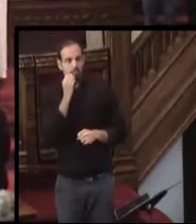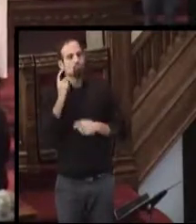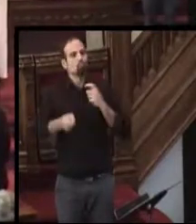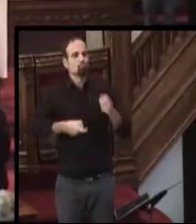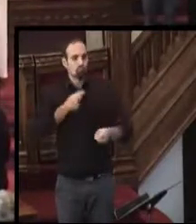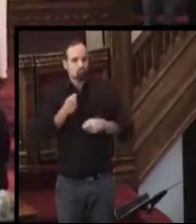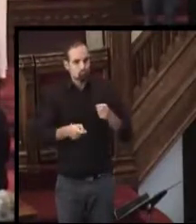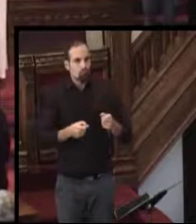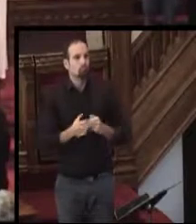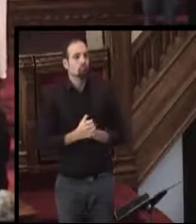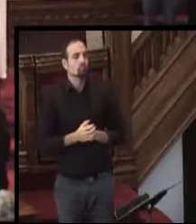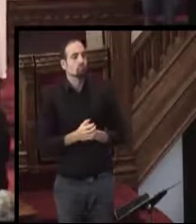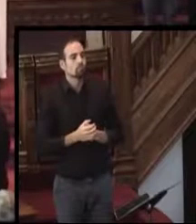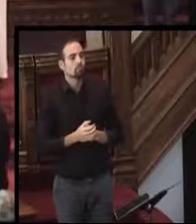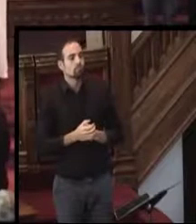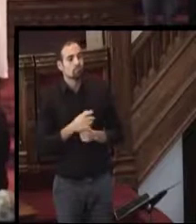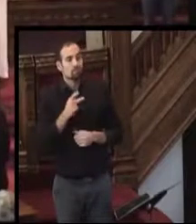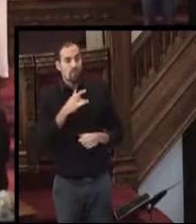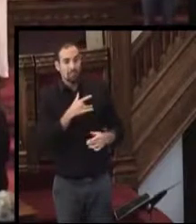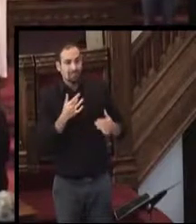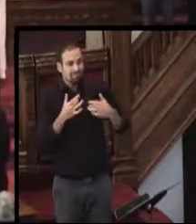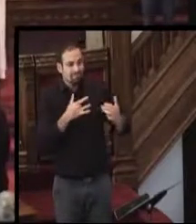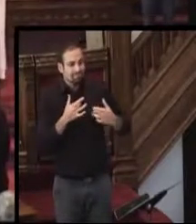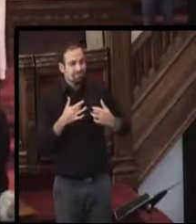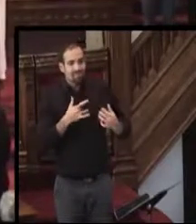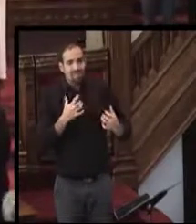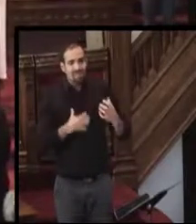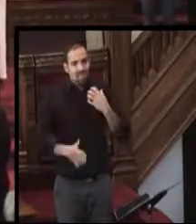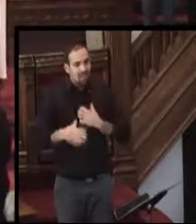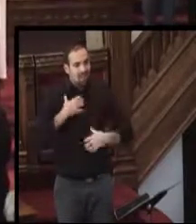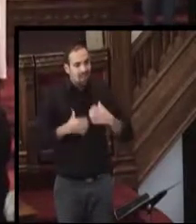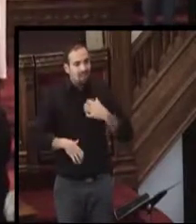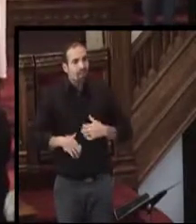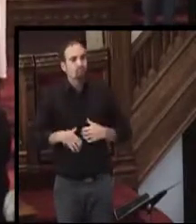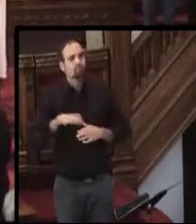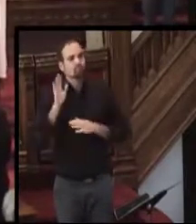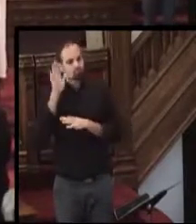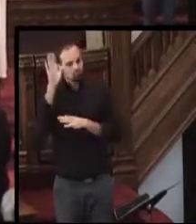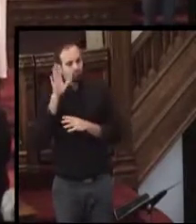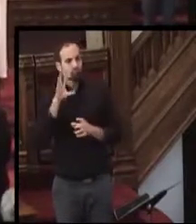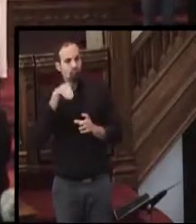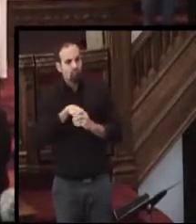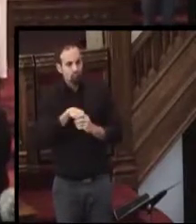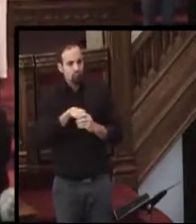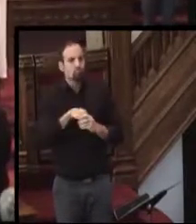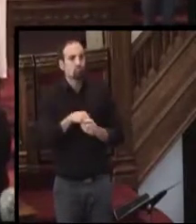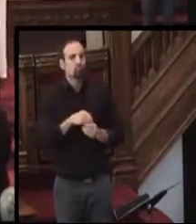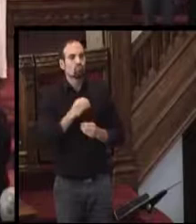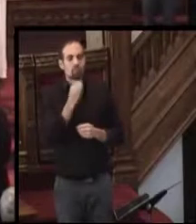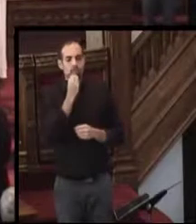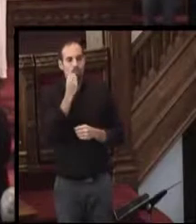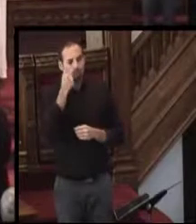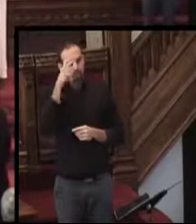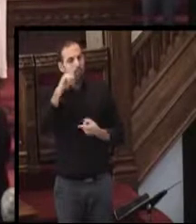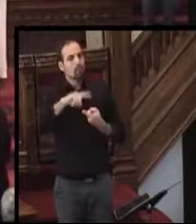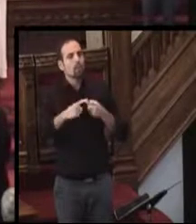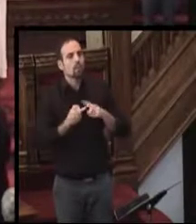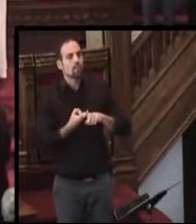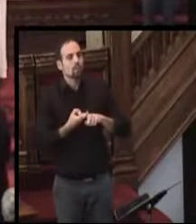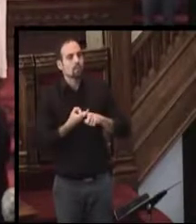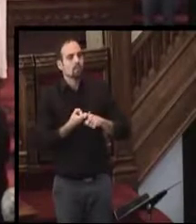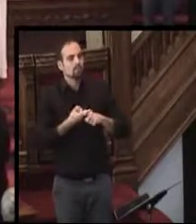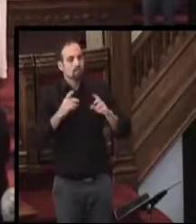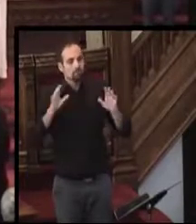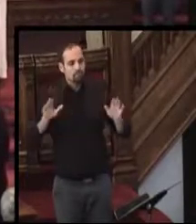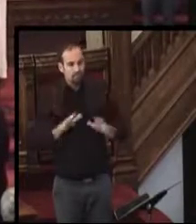you want to help, one of the ways you could do is to volunteer to be a part of our Foods for Friends every time there's a fifth Sunday of the month, and to help to facilitate